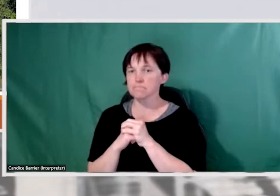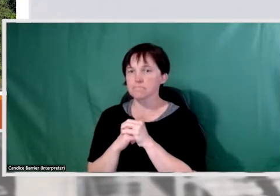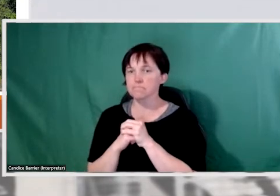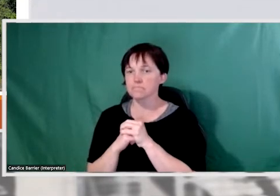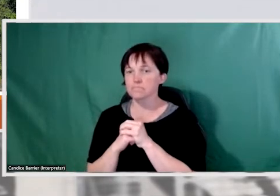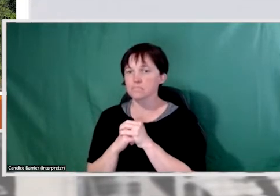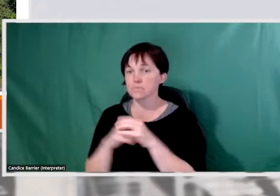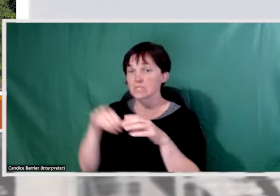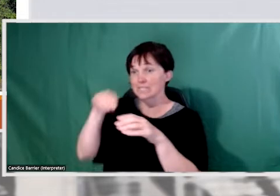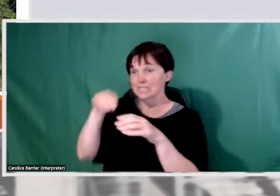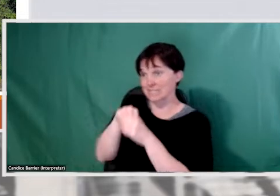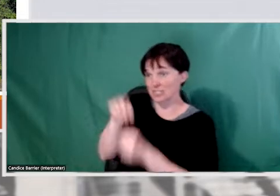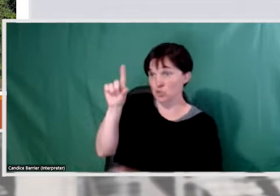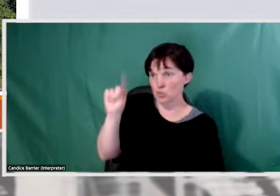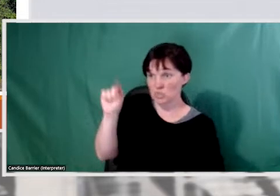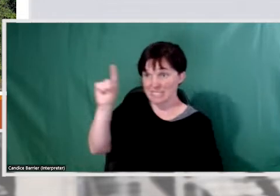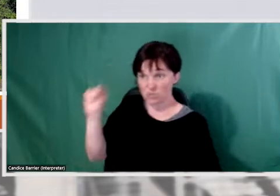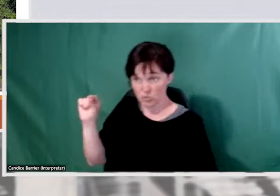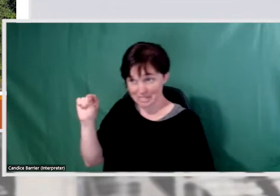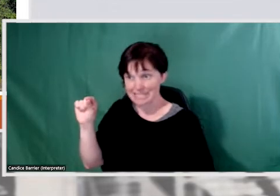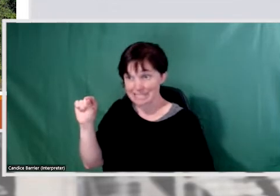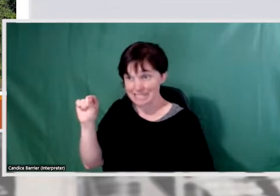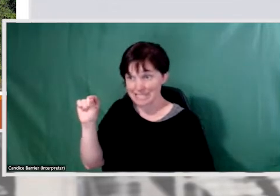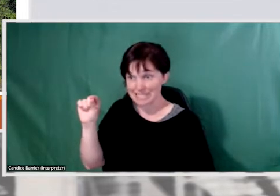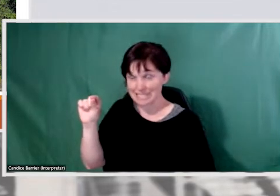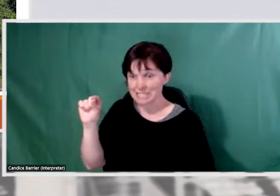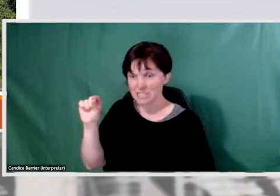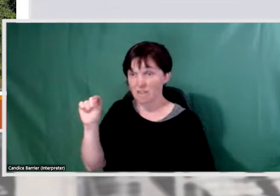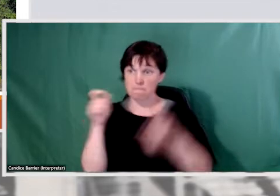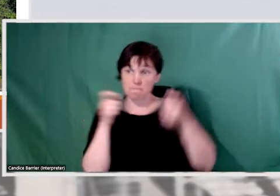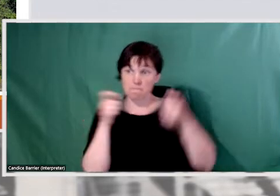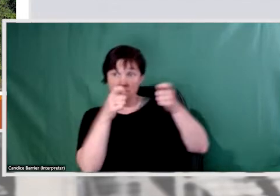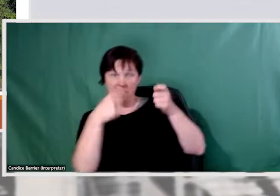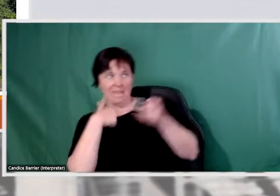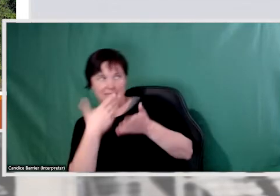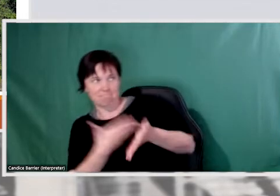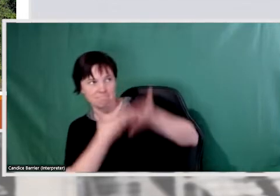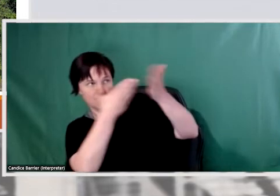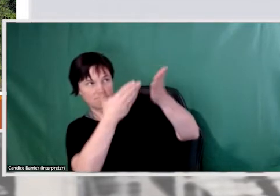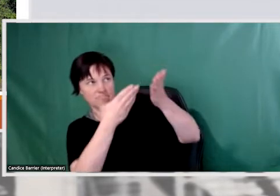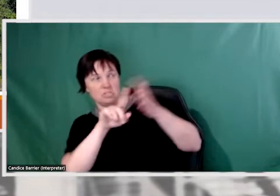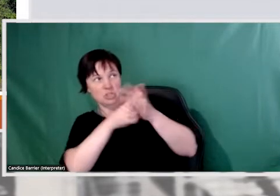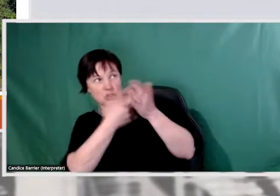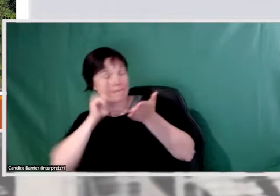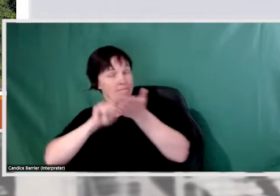in 2020, to the administration, I proposed that we begin investigating